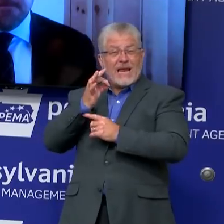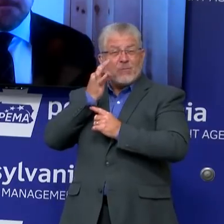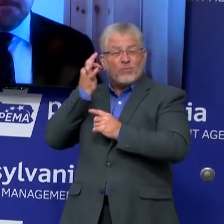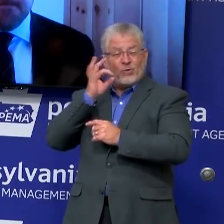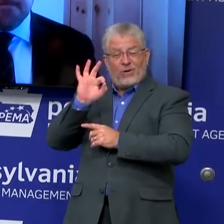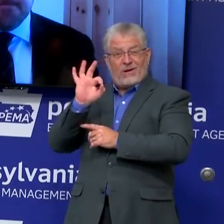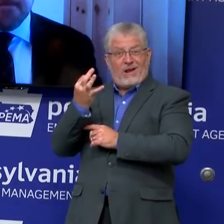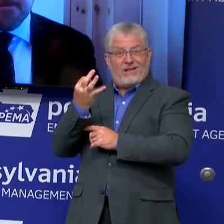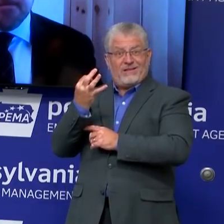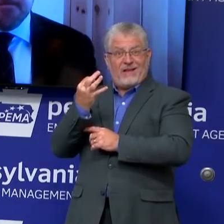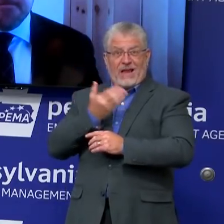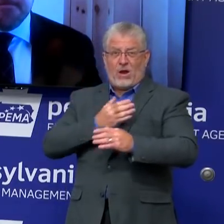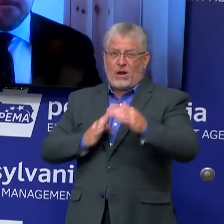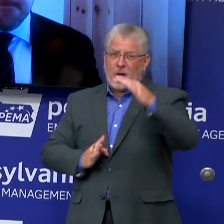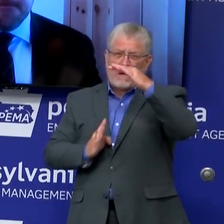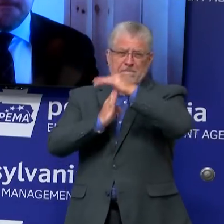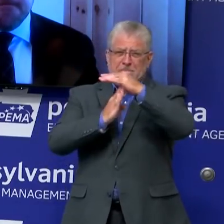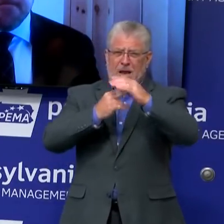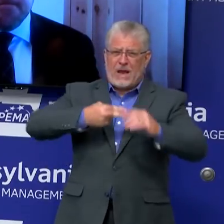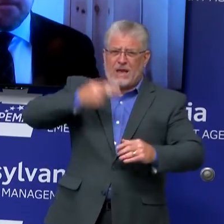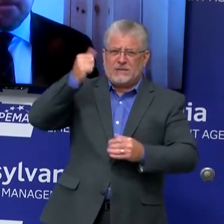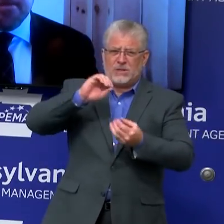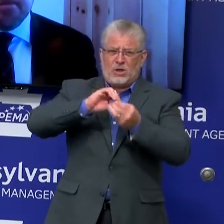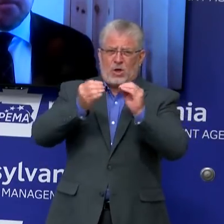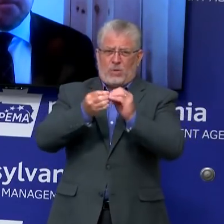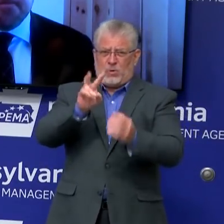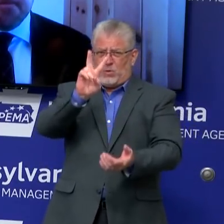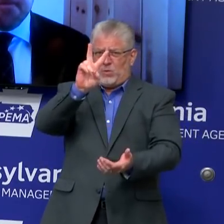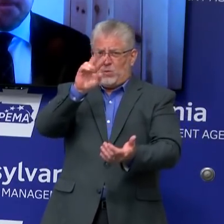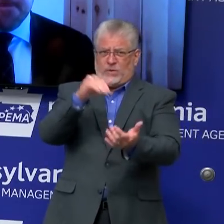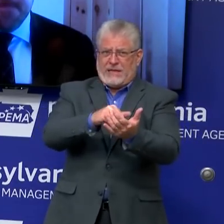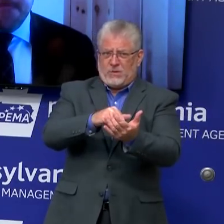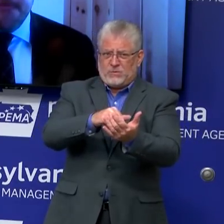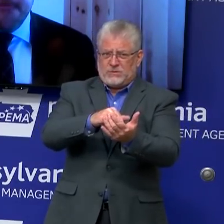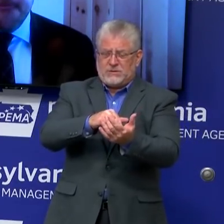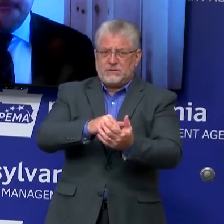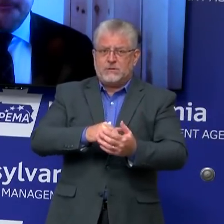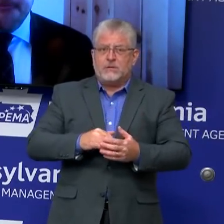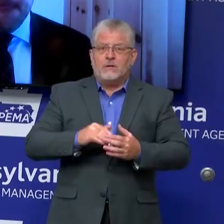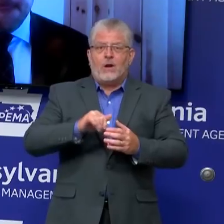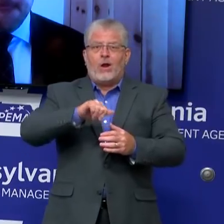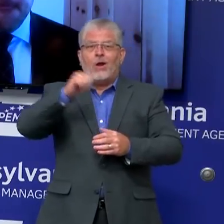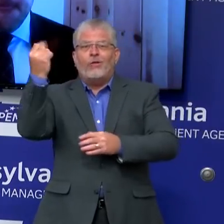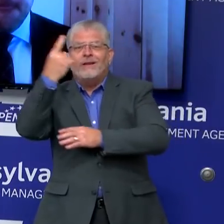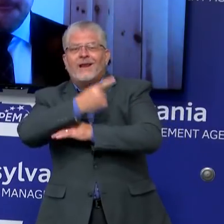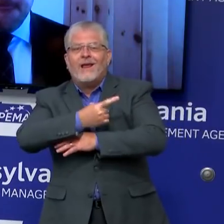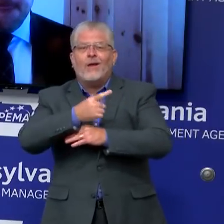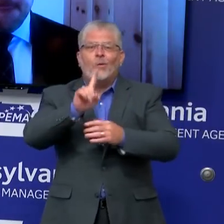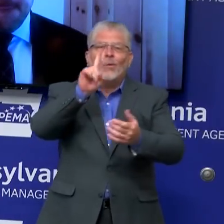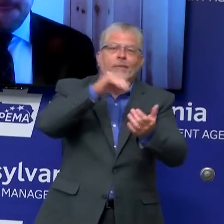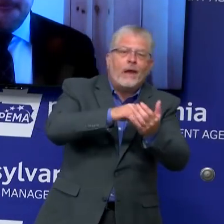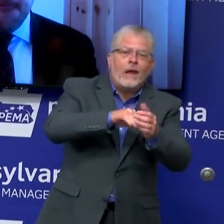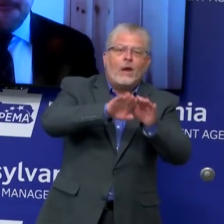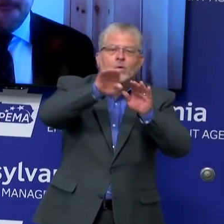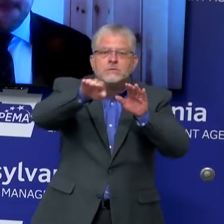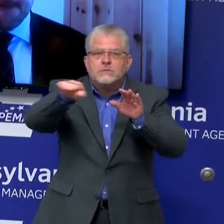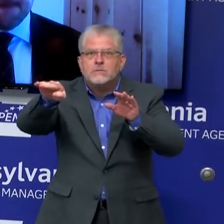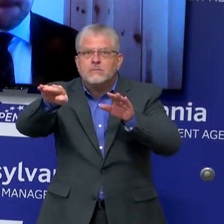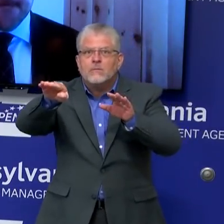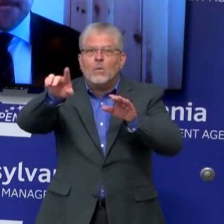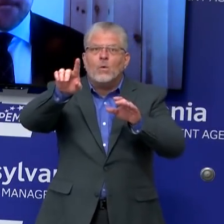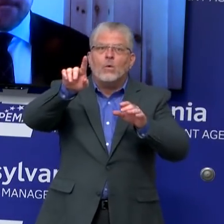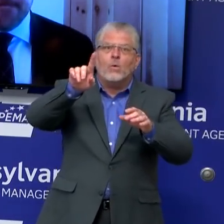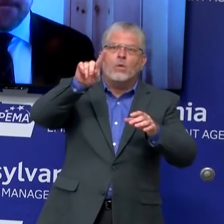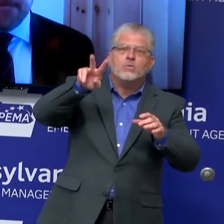cases that day, with other cases hovering around 1,000. That was our peak, 2,000. Medical experts looking at